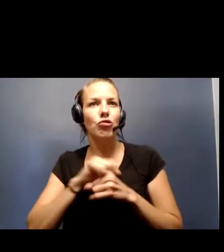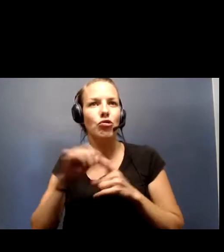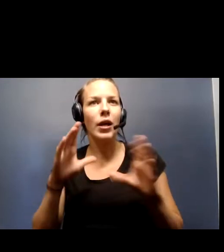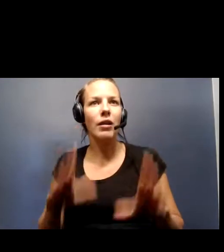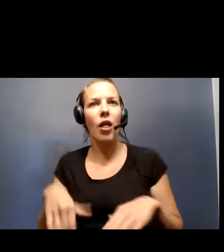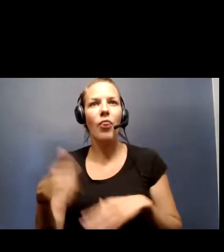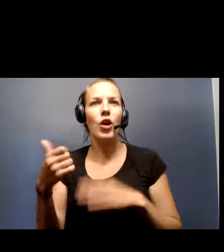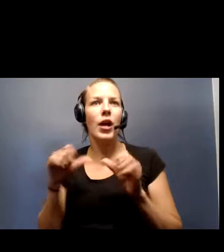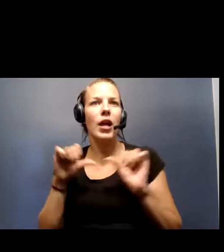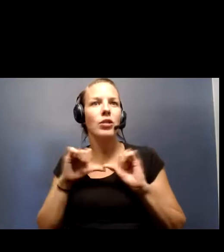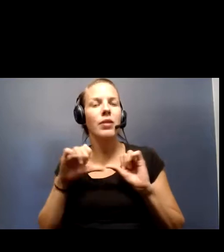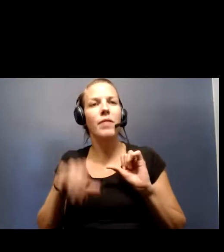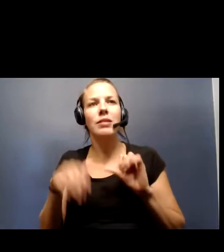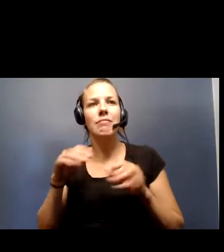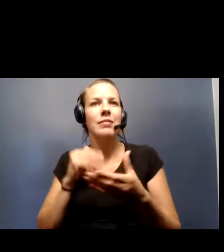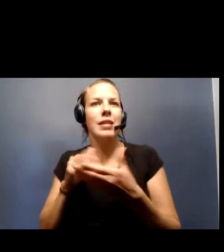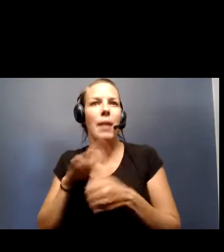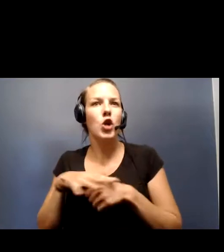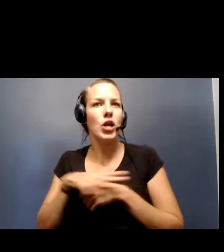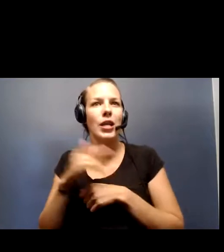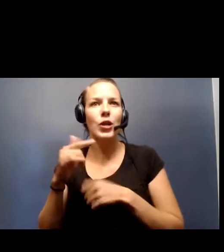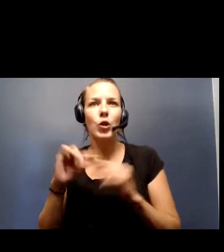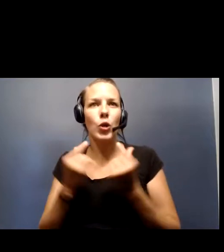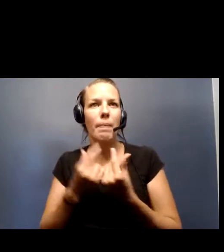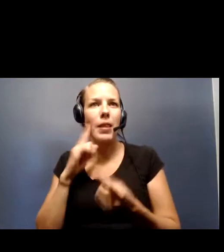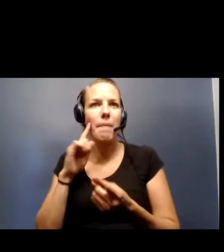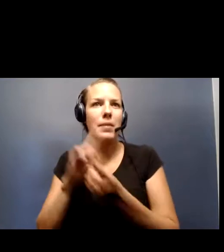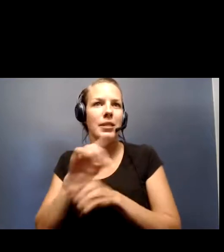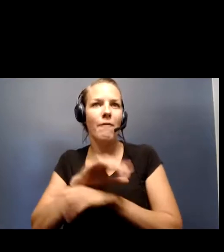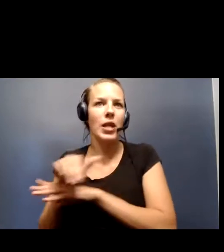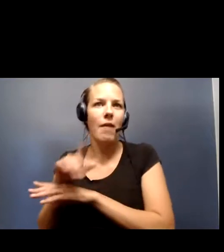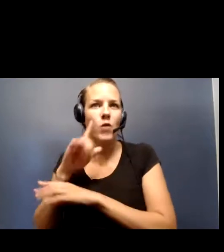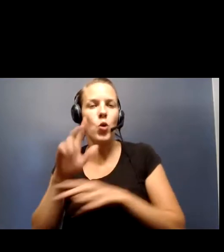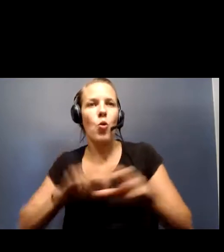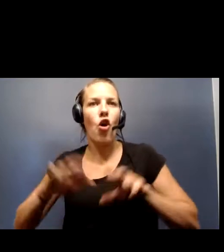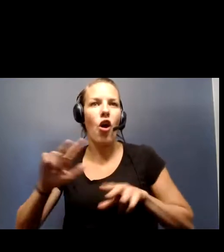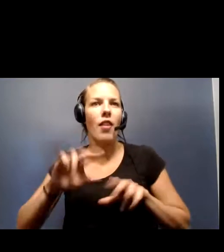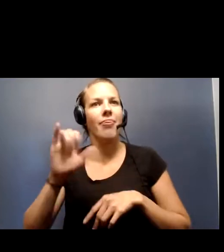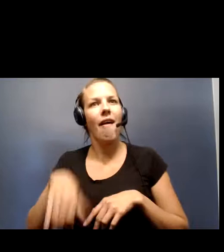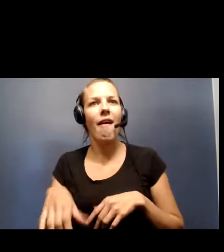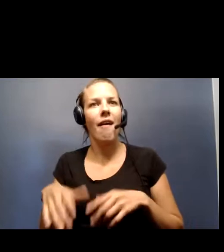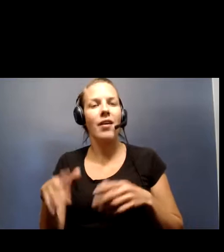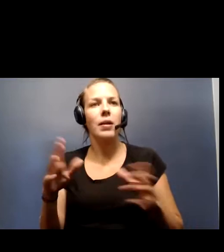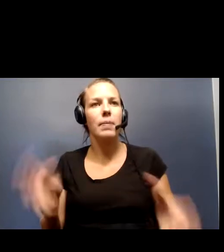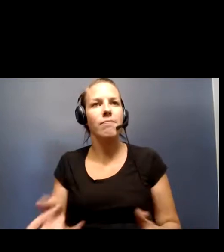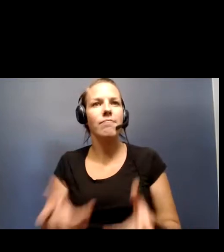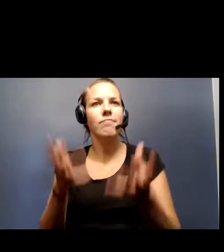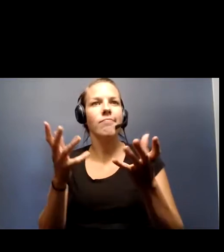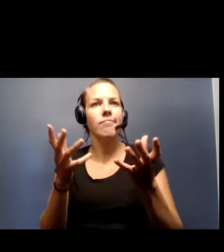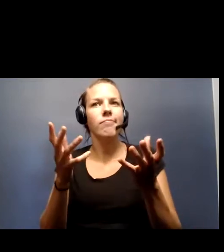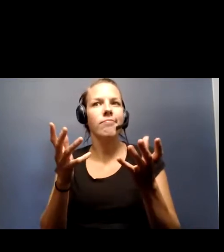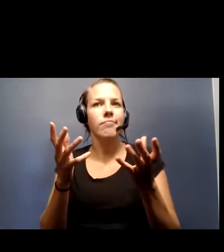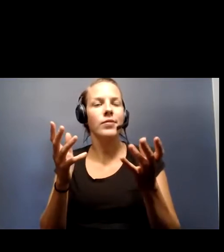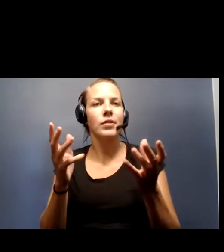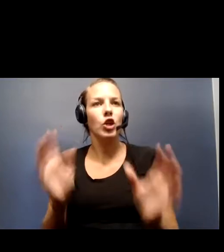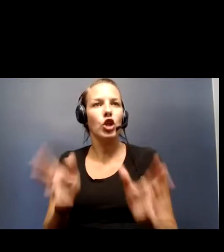areas, or even just having a neighborhood group that meets every night for a walk can be something that really boosts somebody's encouragement to go do